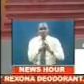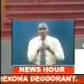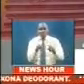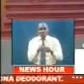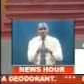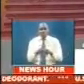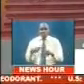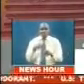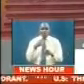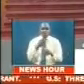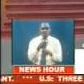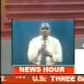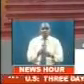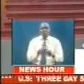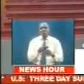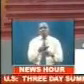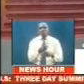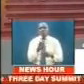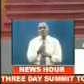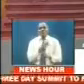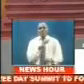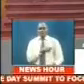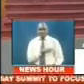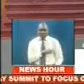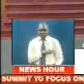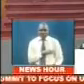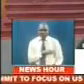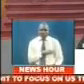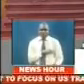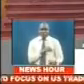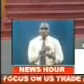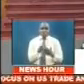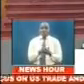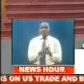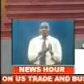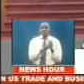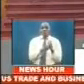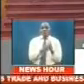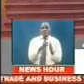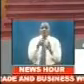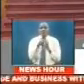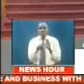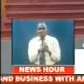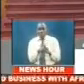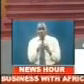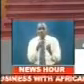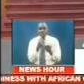additionally have something that we wouldn't have had, and that is the signaling effect. Okay. What it will signal, policy